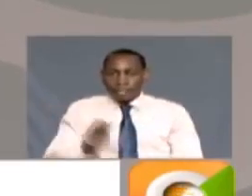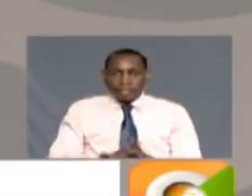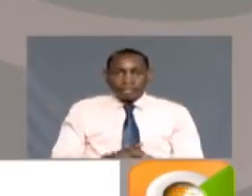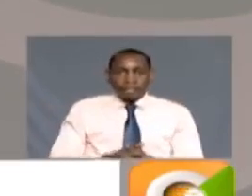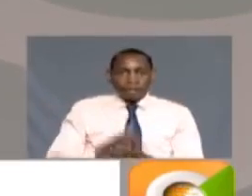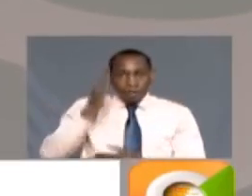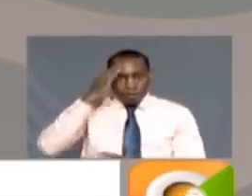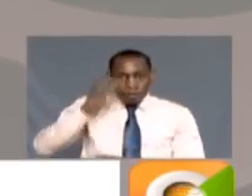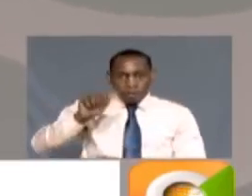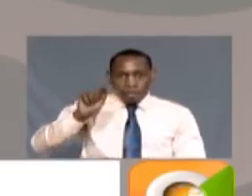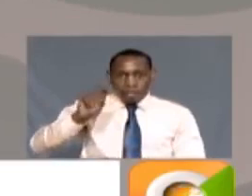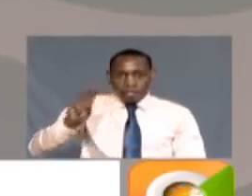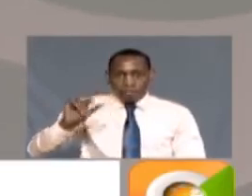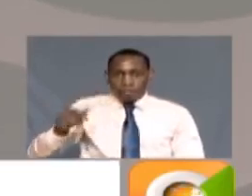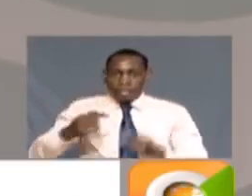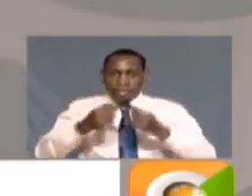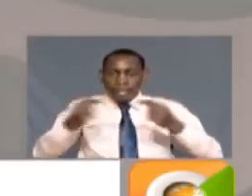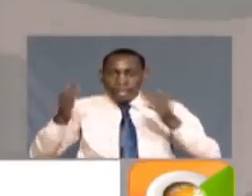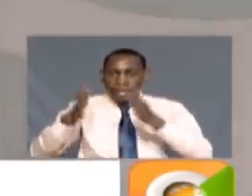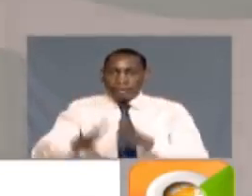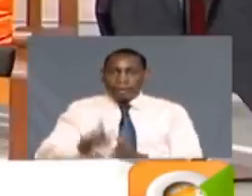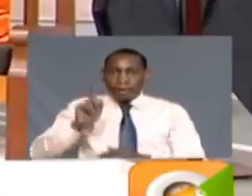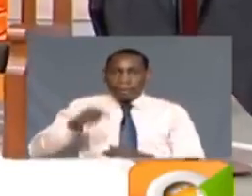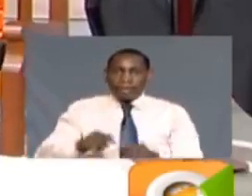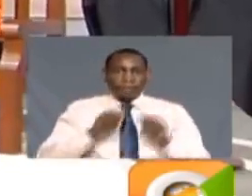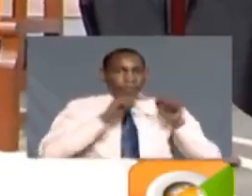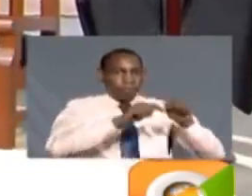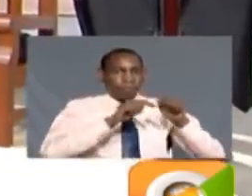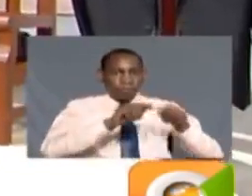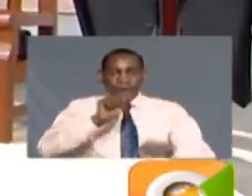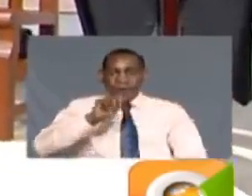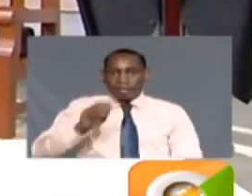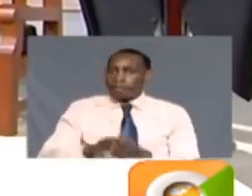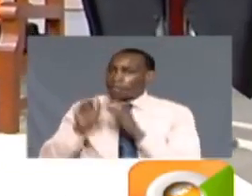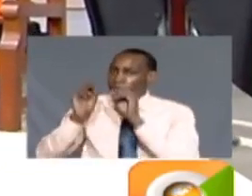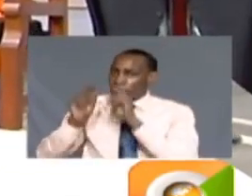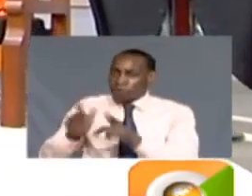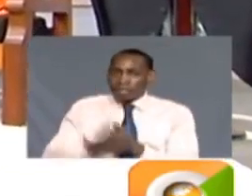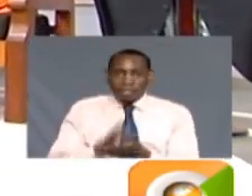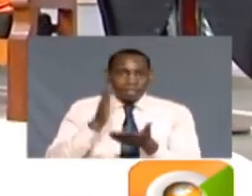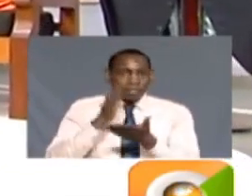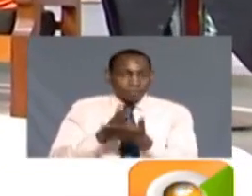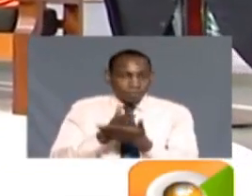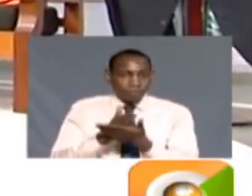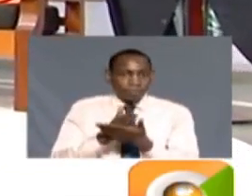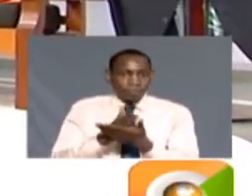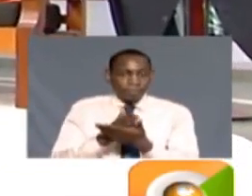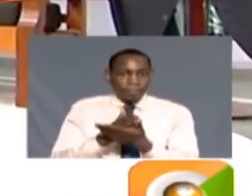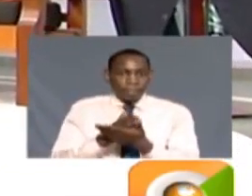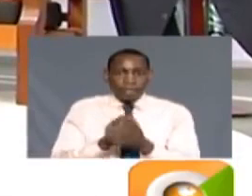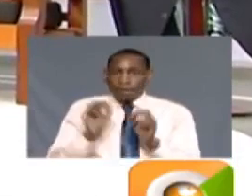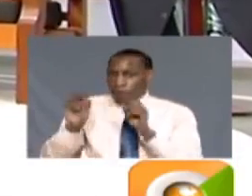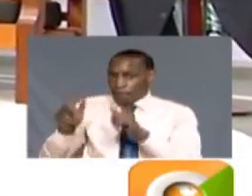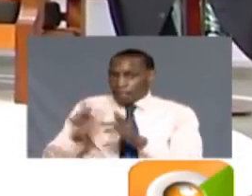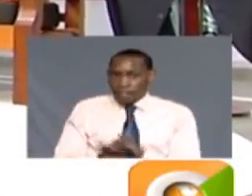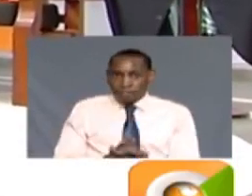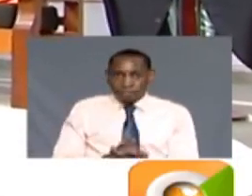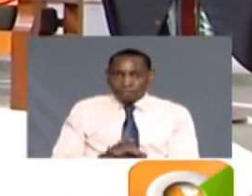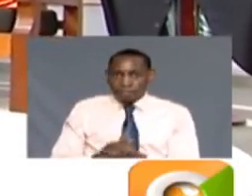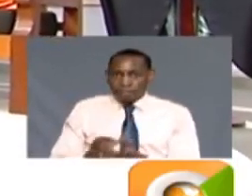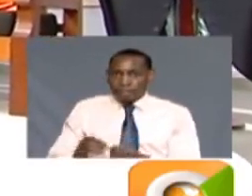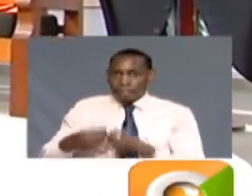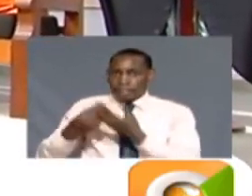know Atwoli'S our enemy. Eh? You must talk against Atwoli'S, okay? Are you listening to me? Yeah, yes. Yeah. Yeah. Okay. John, give